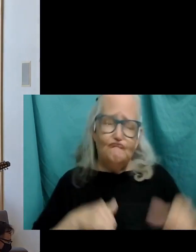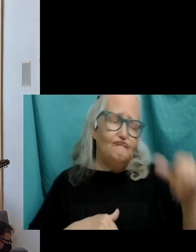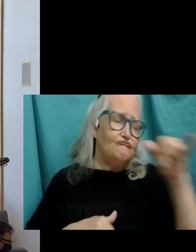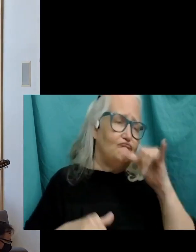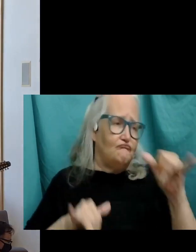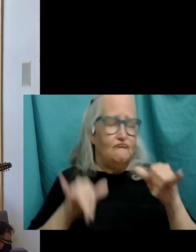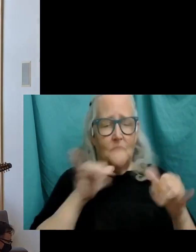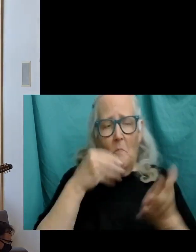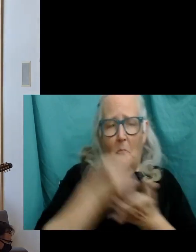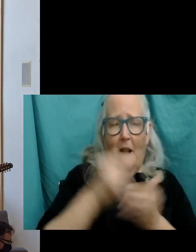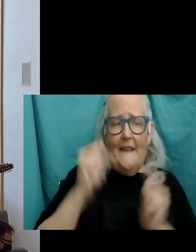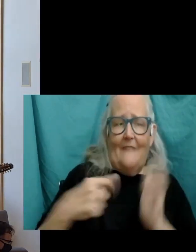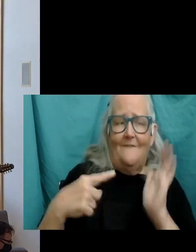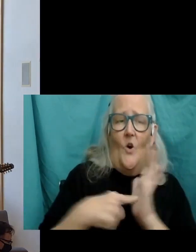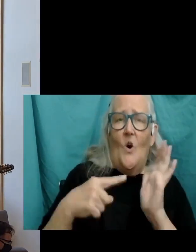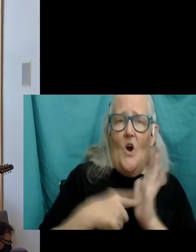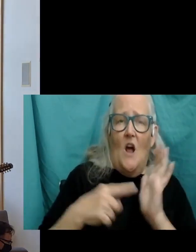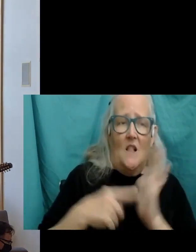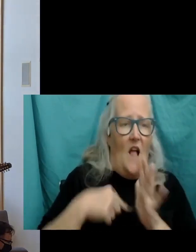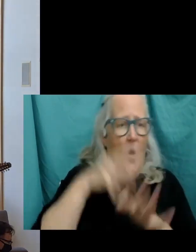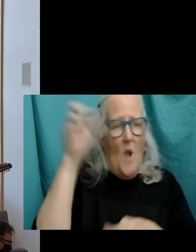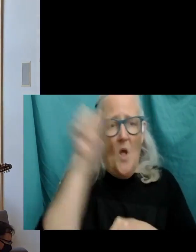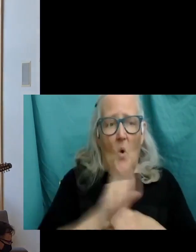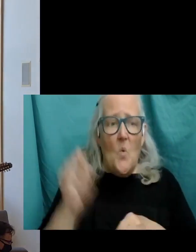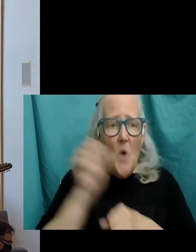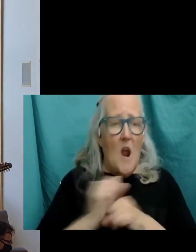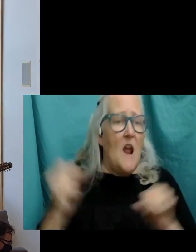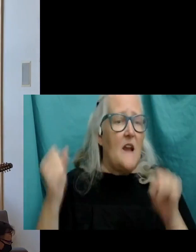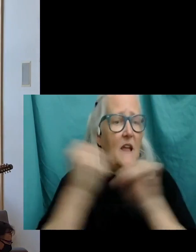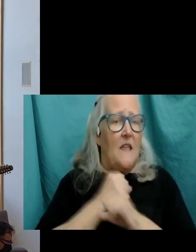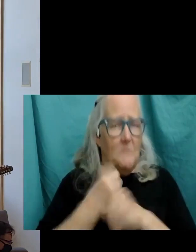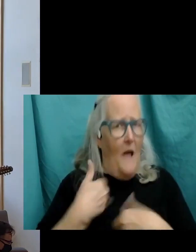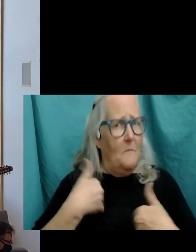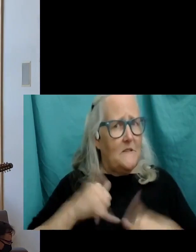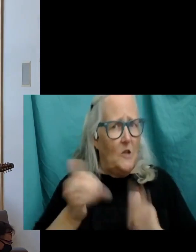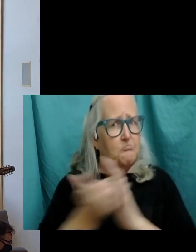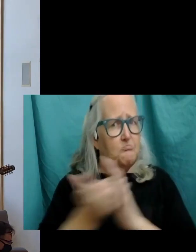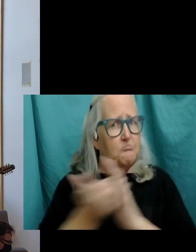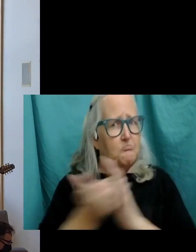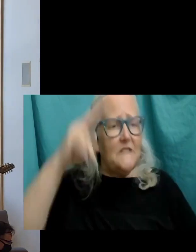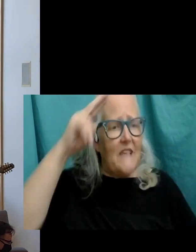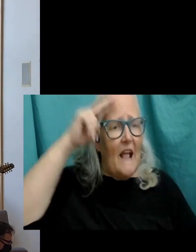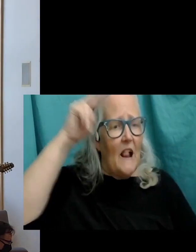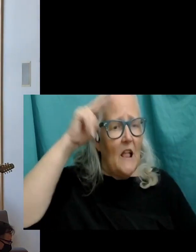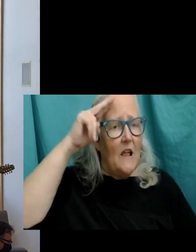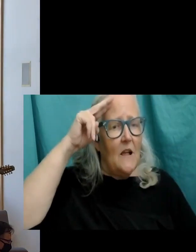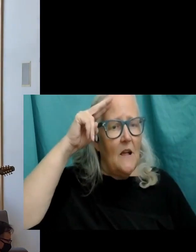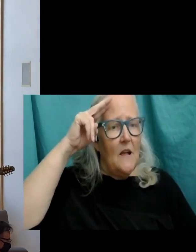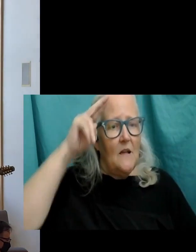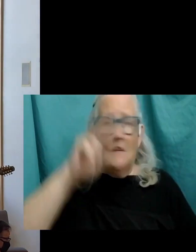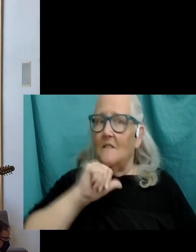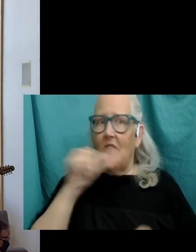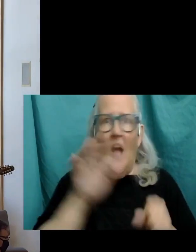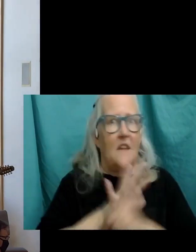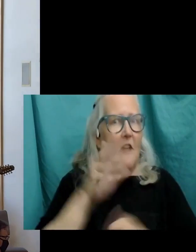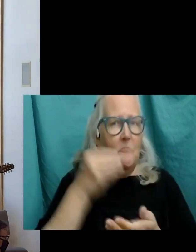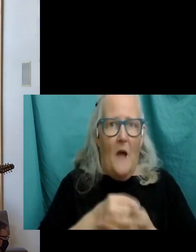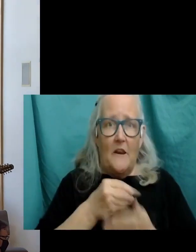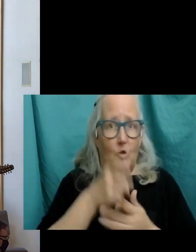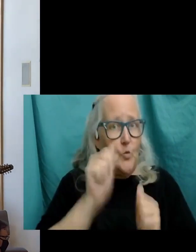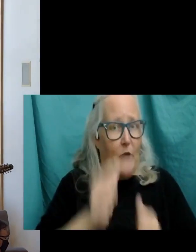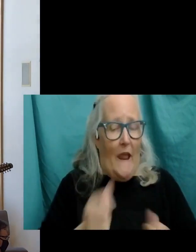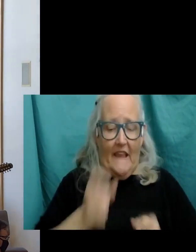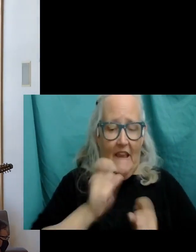buy. I'll work and I'll fight and I'm still a fine sailor, but there ain't enough money to pay me